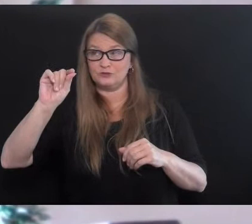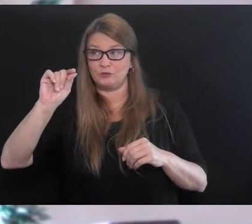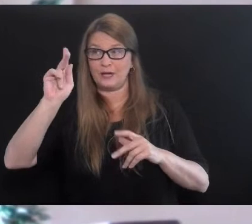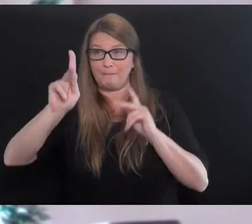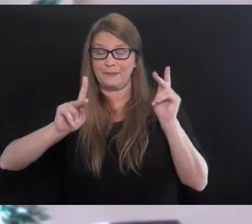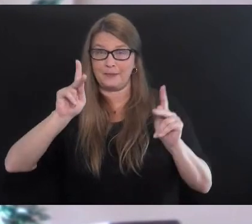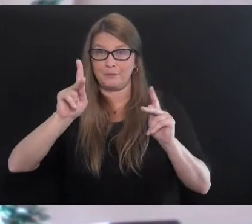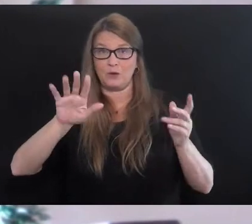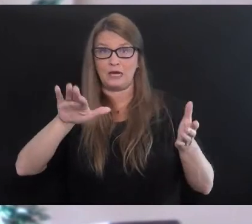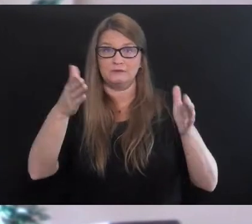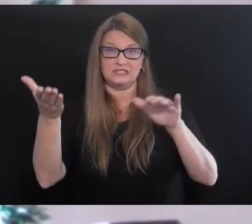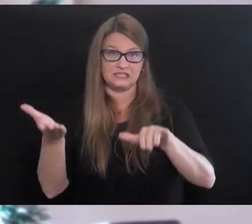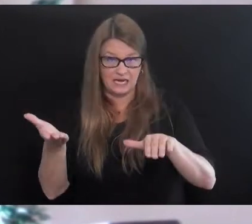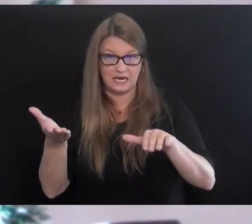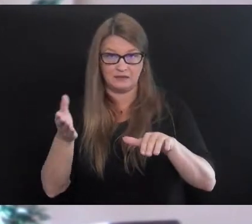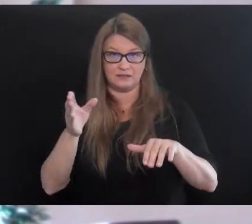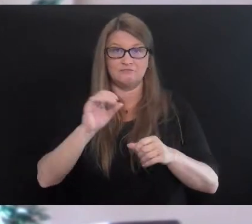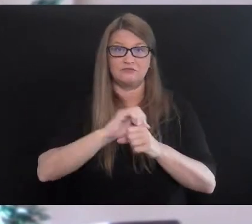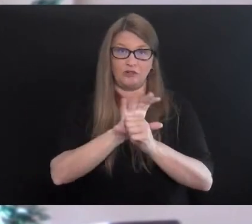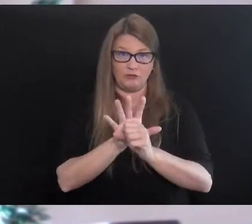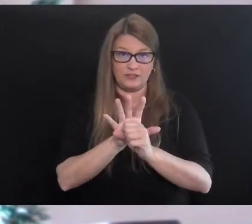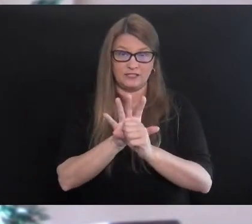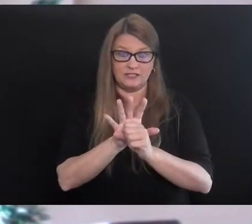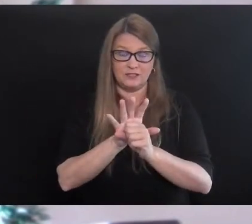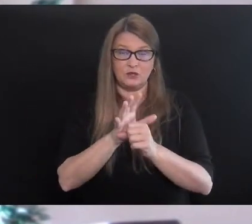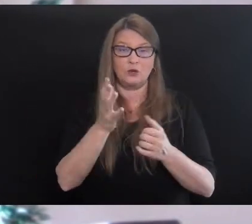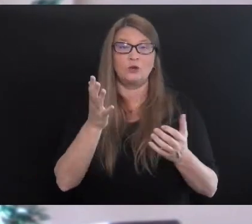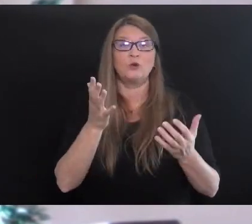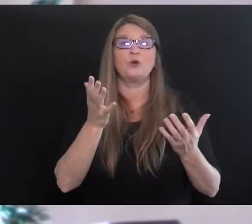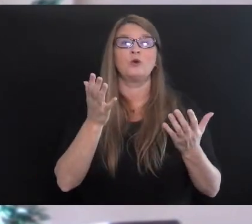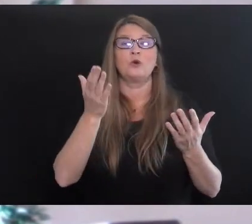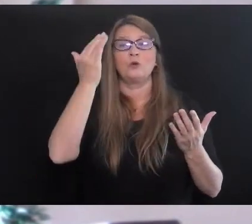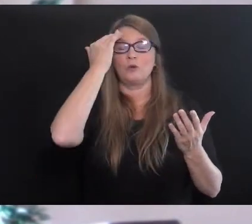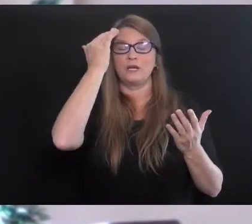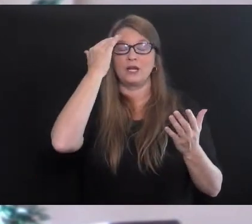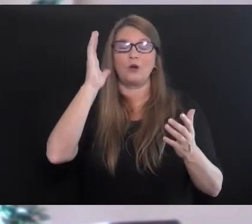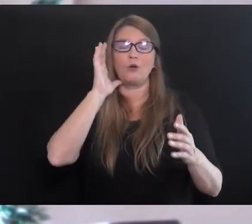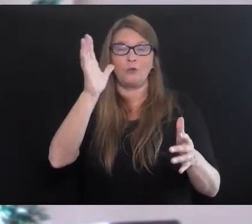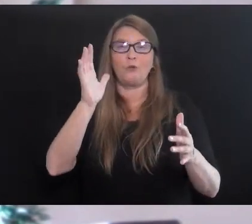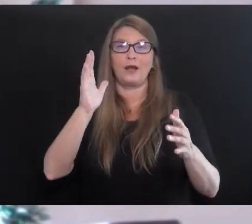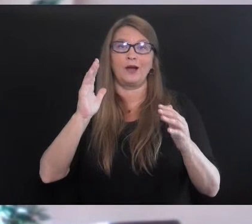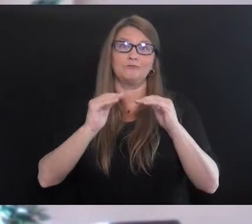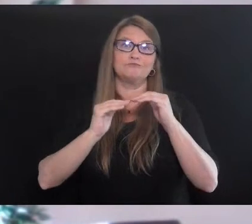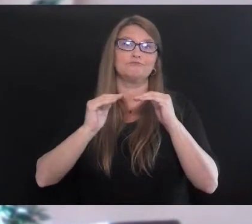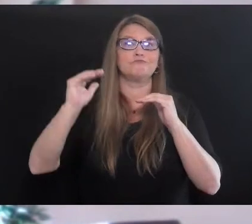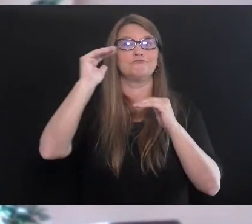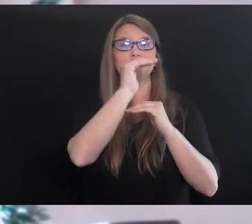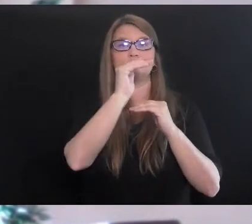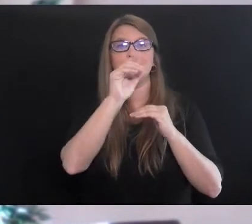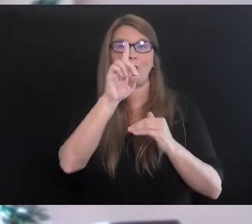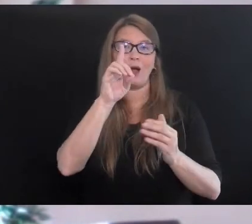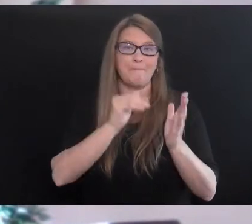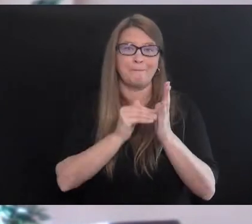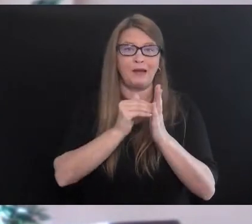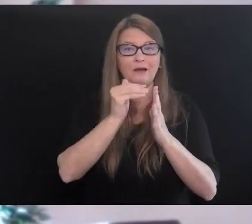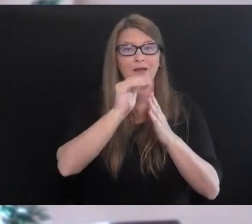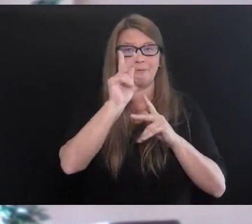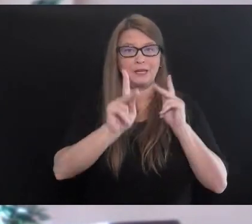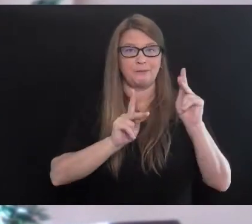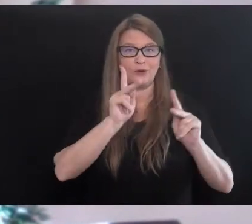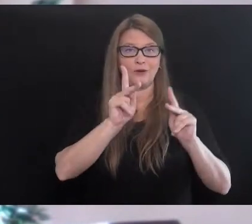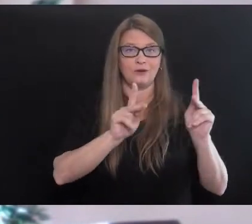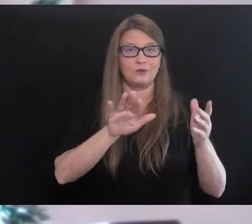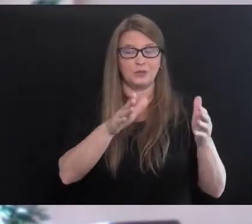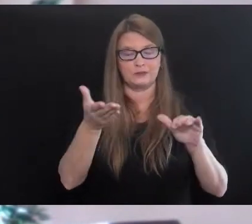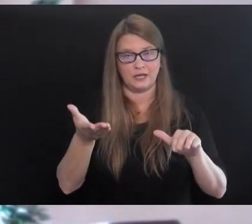has died of COVID-19. We are sure to pass 1 million people here coming up. And as we look